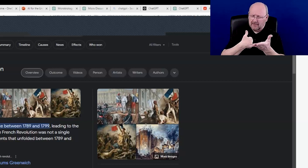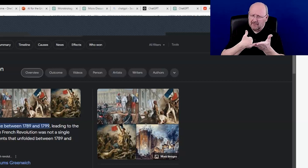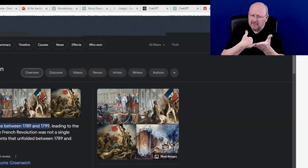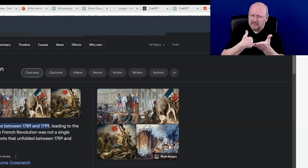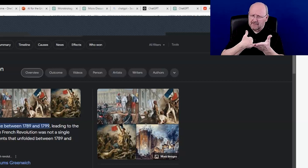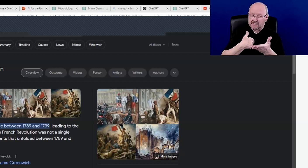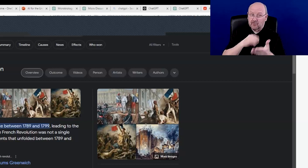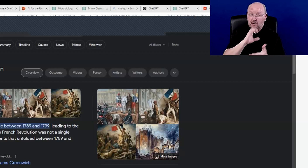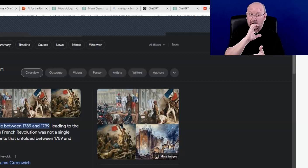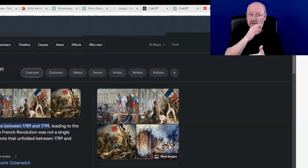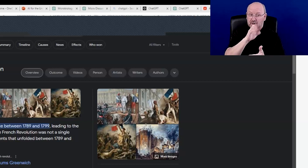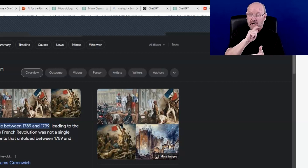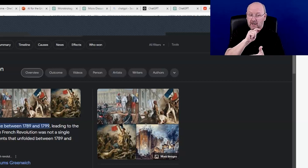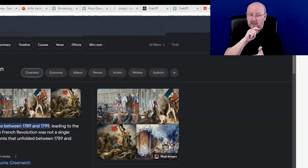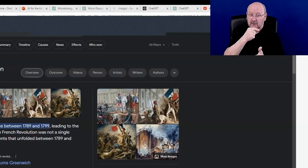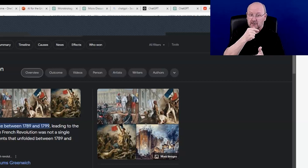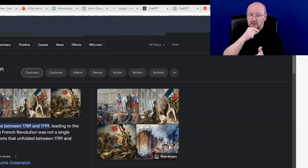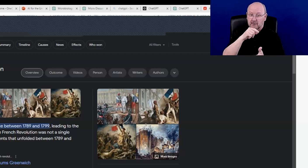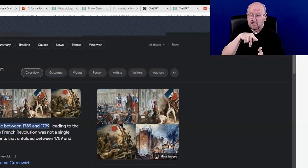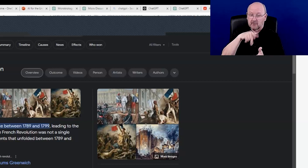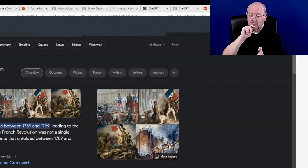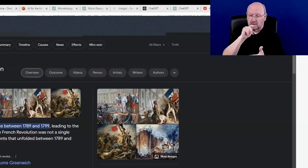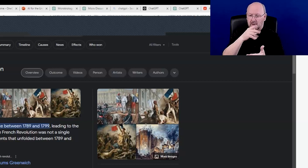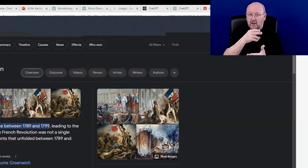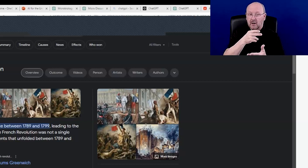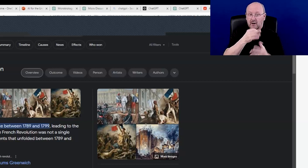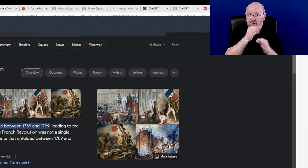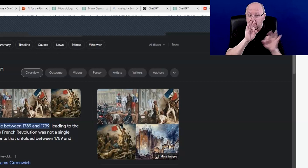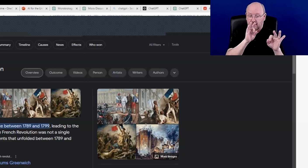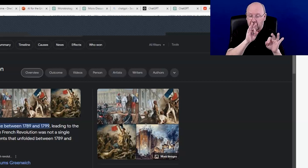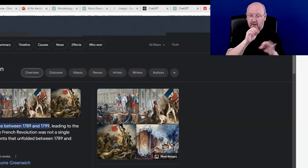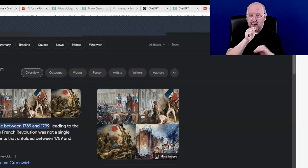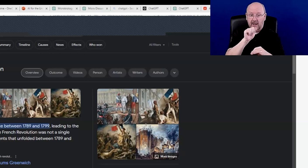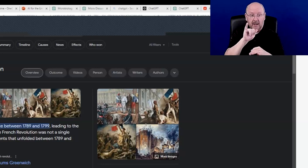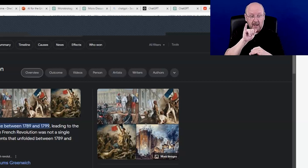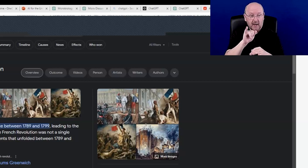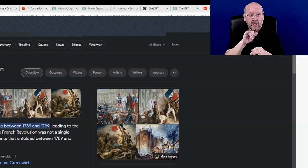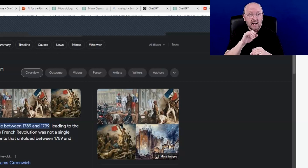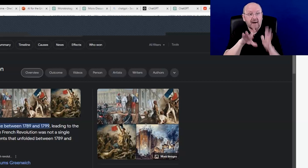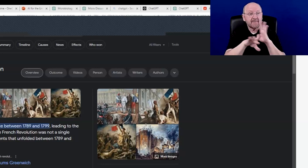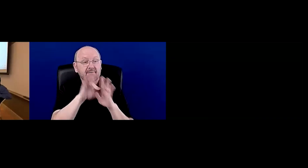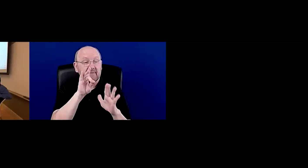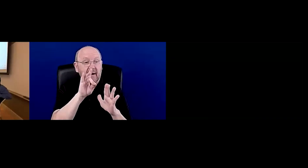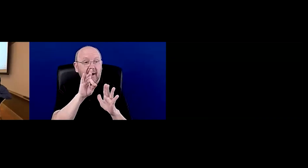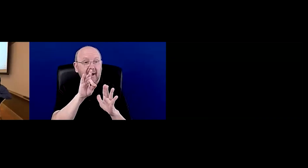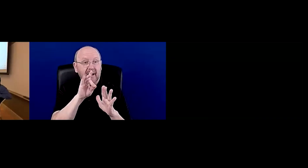was one of the free AI detector tools. And it said it was,